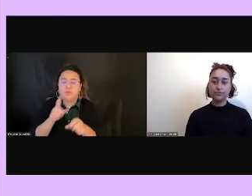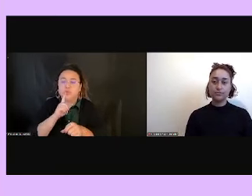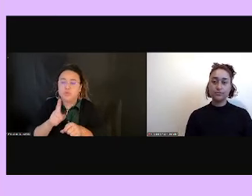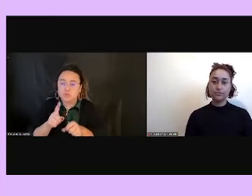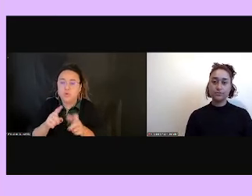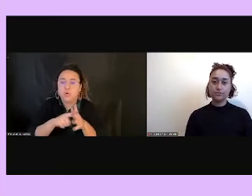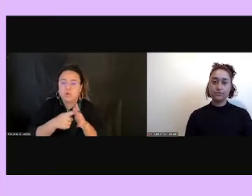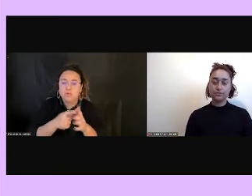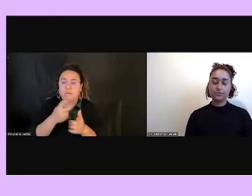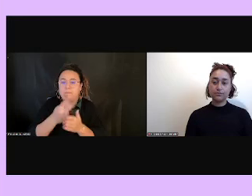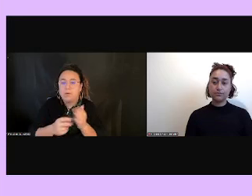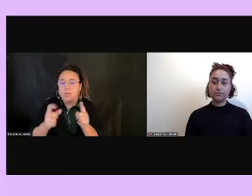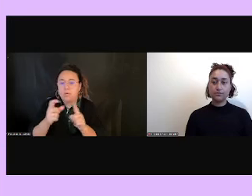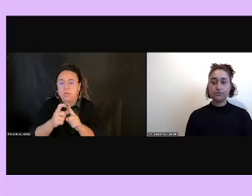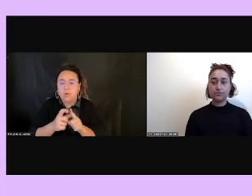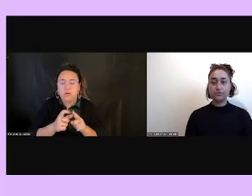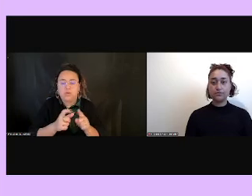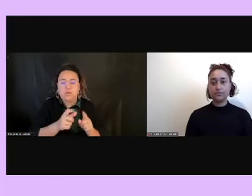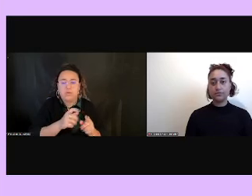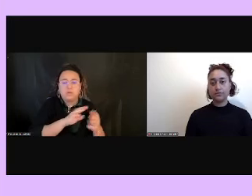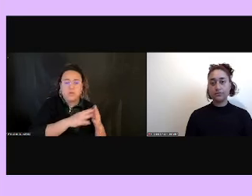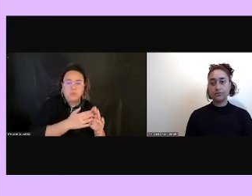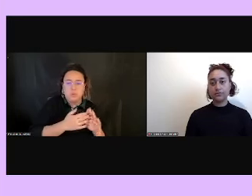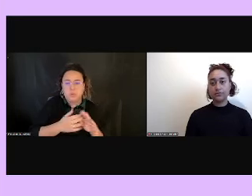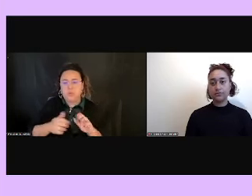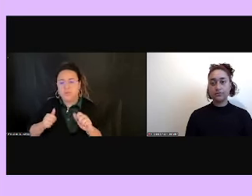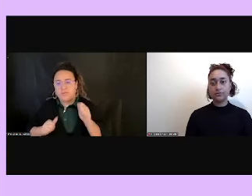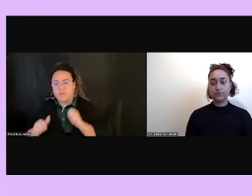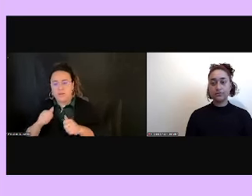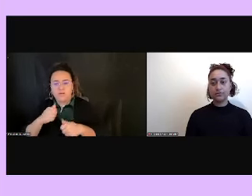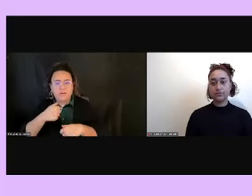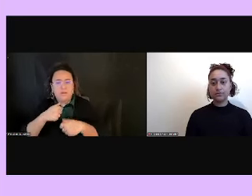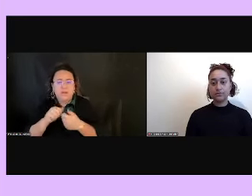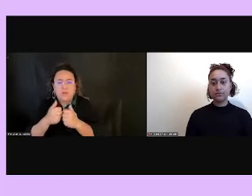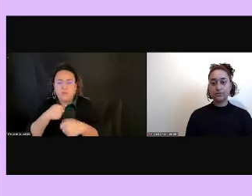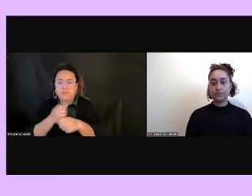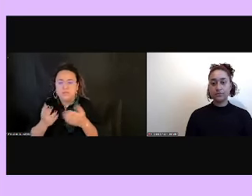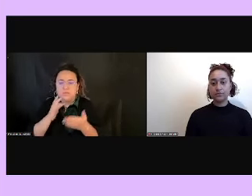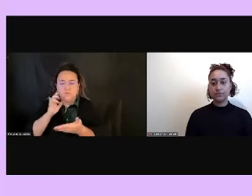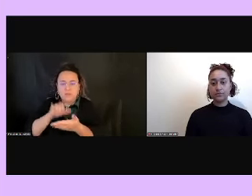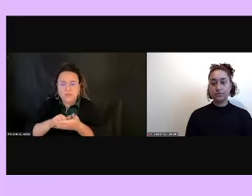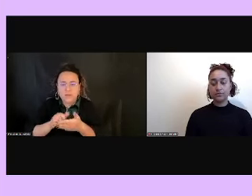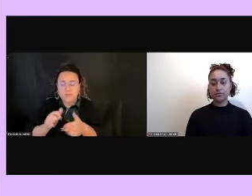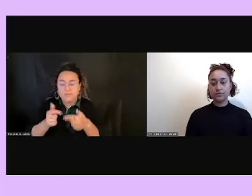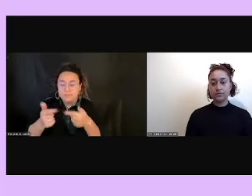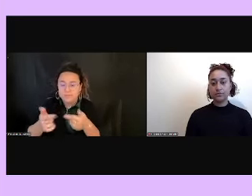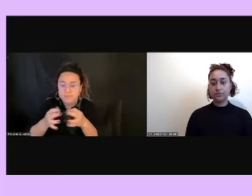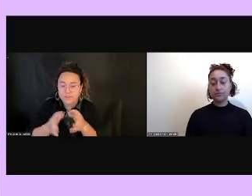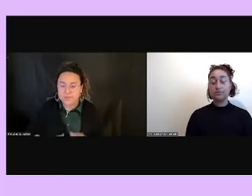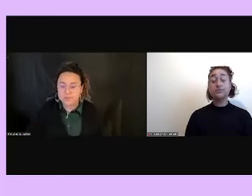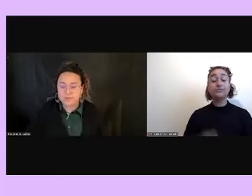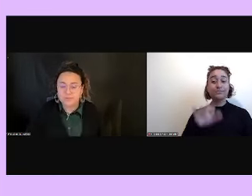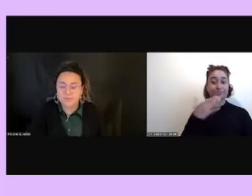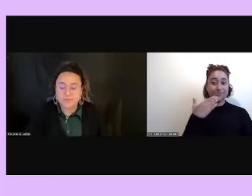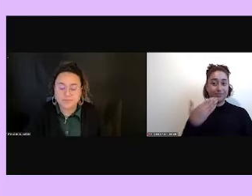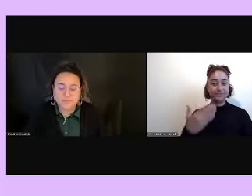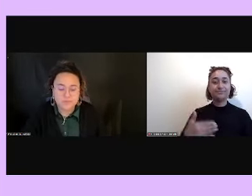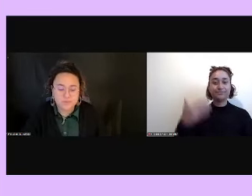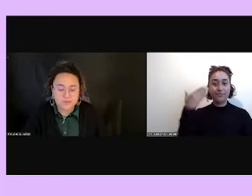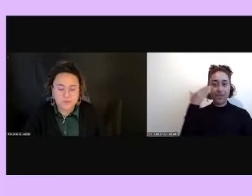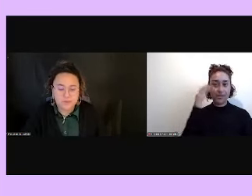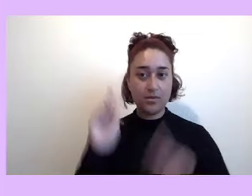of those words and figuring out how do we create service around it. Thank you. I know that folks